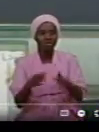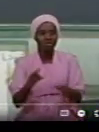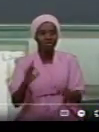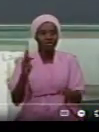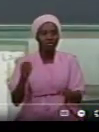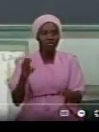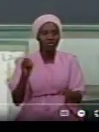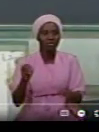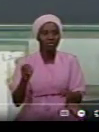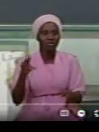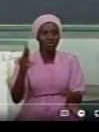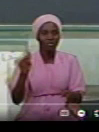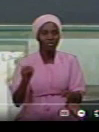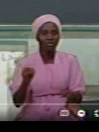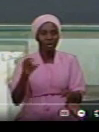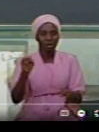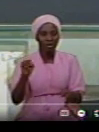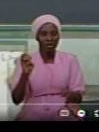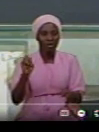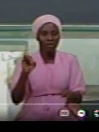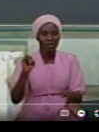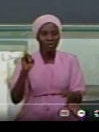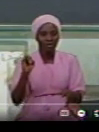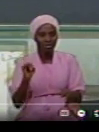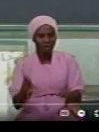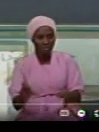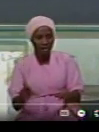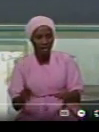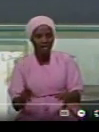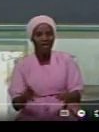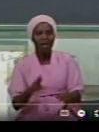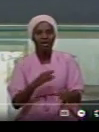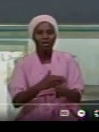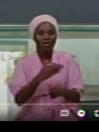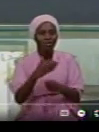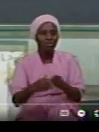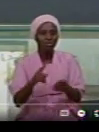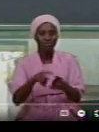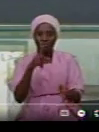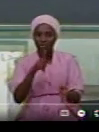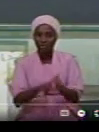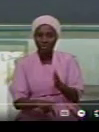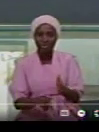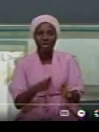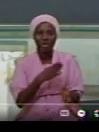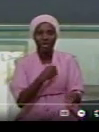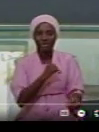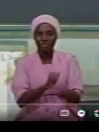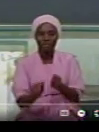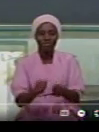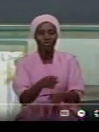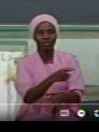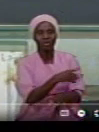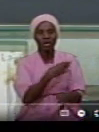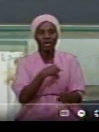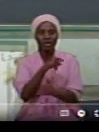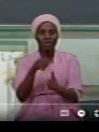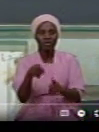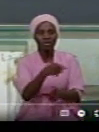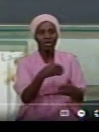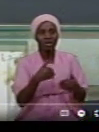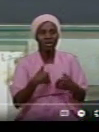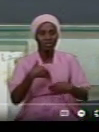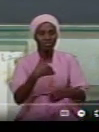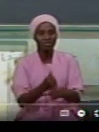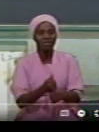they had made an end of the inhabitants of Seir, every one of those your